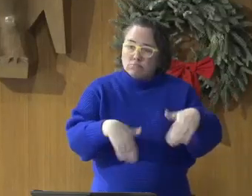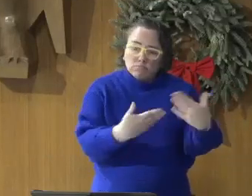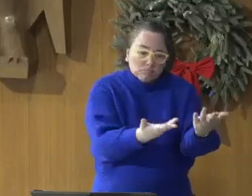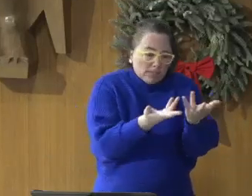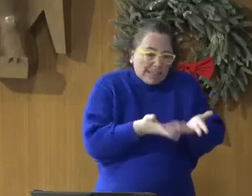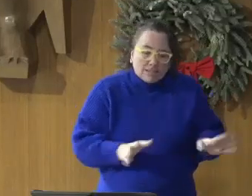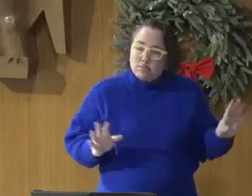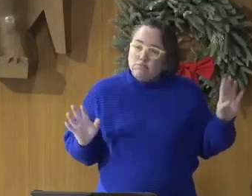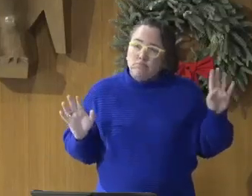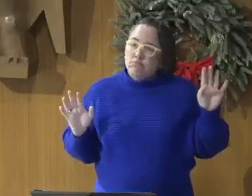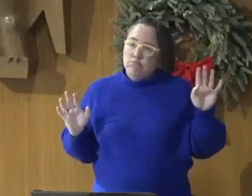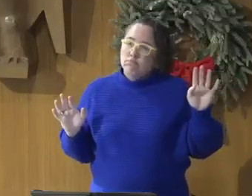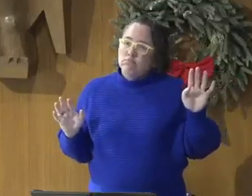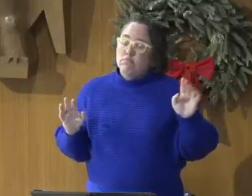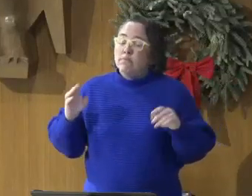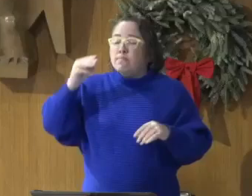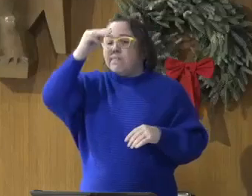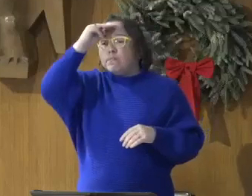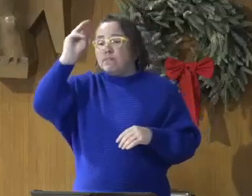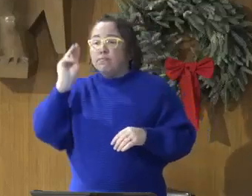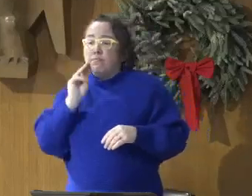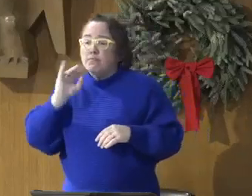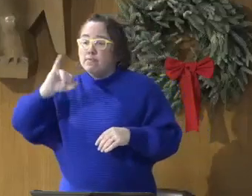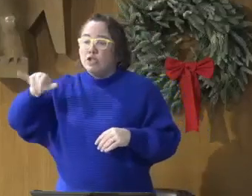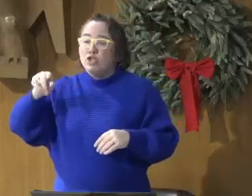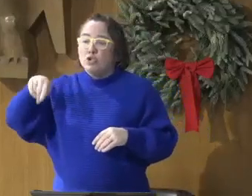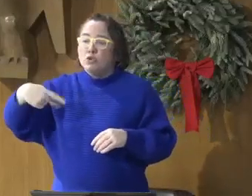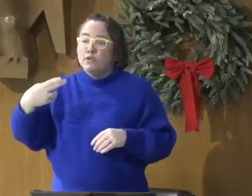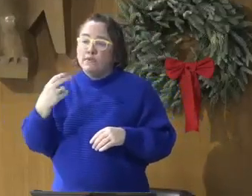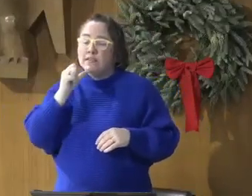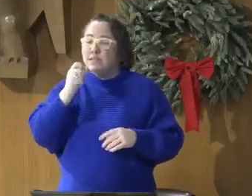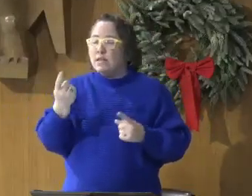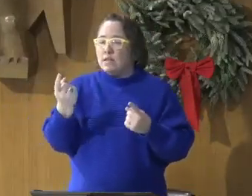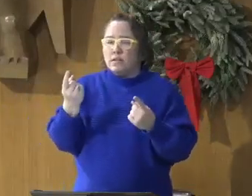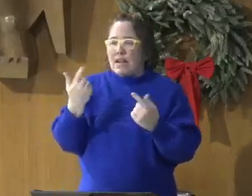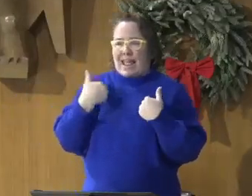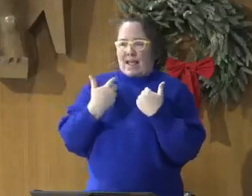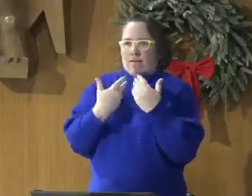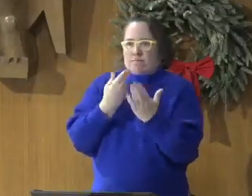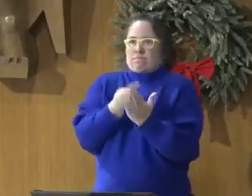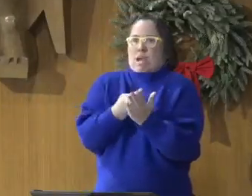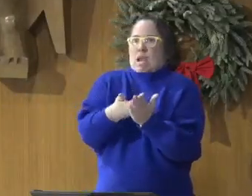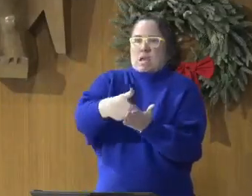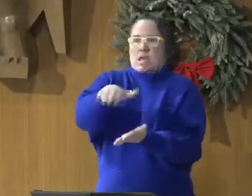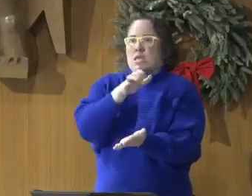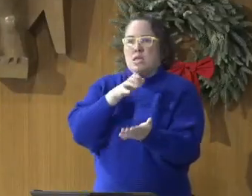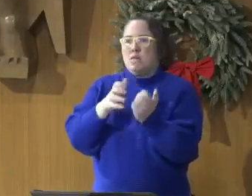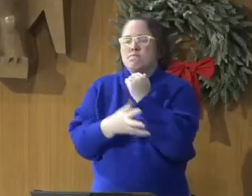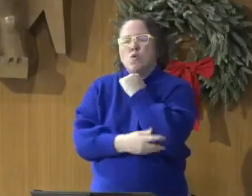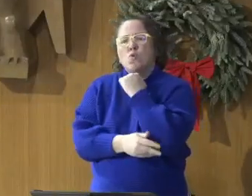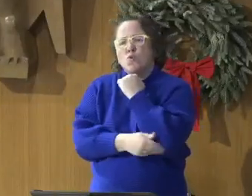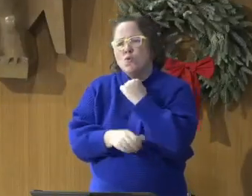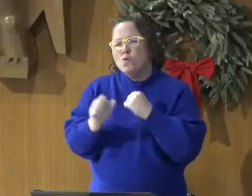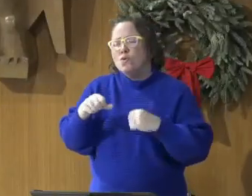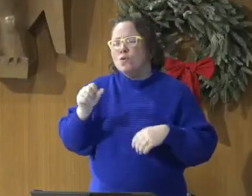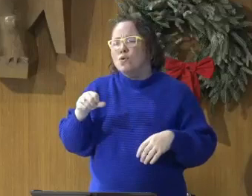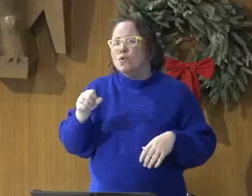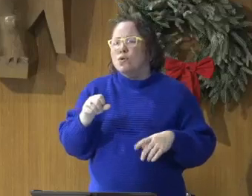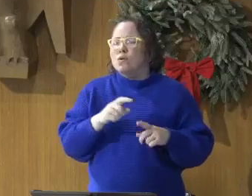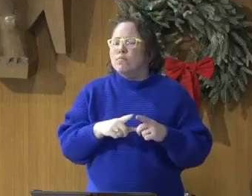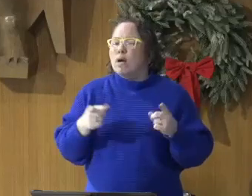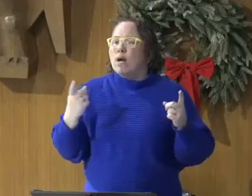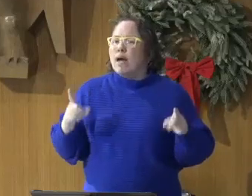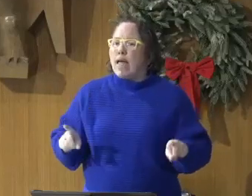Mary and Joseph didn't come from wealth. They came from modest means, and as I walked into the temple that day, people